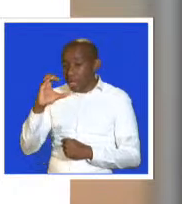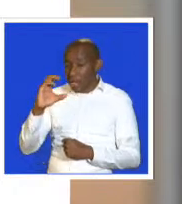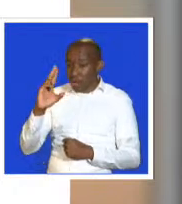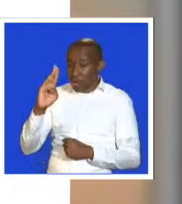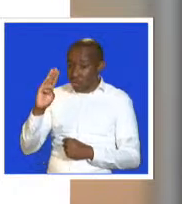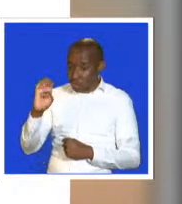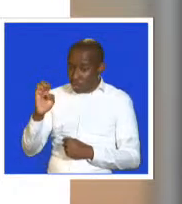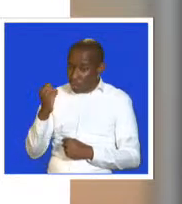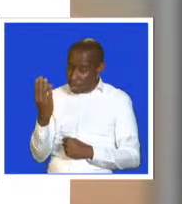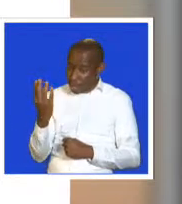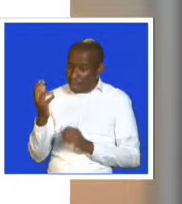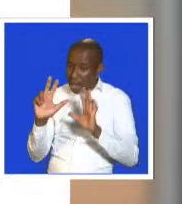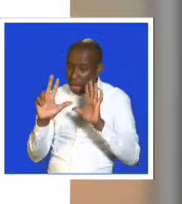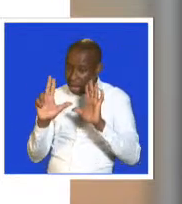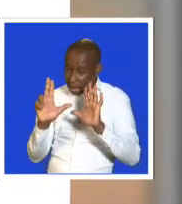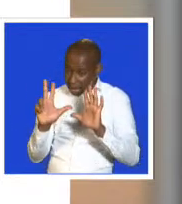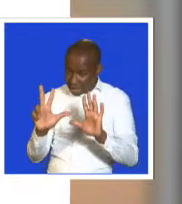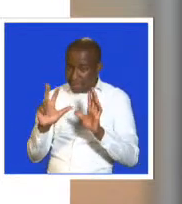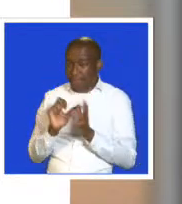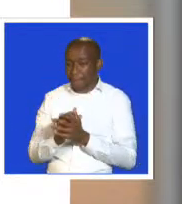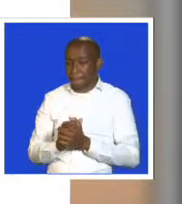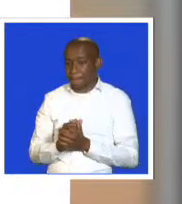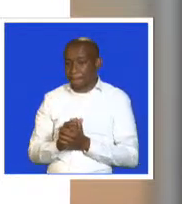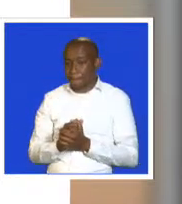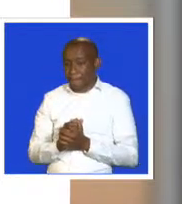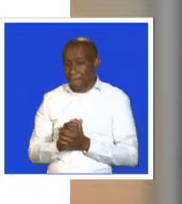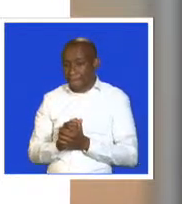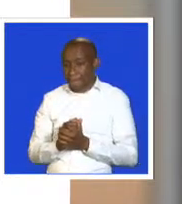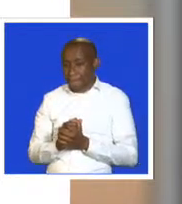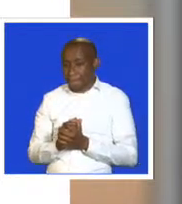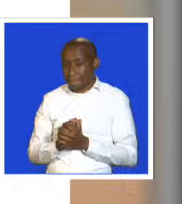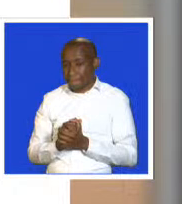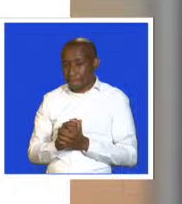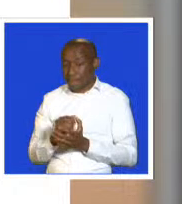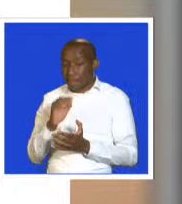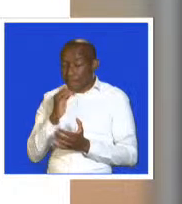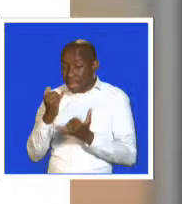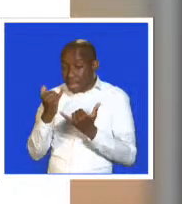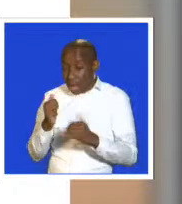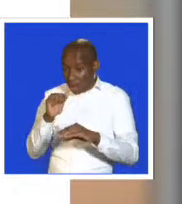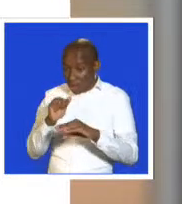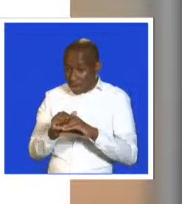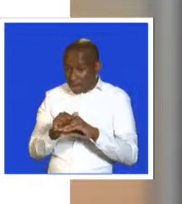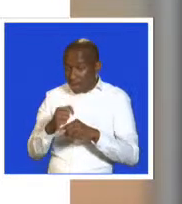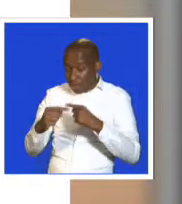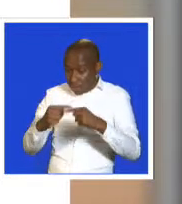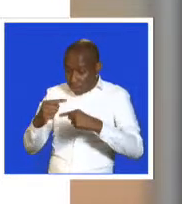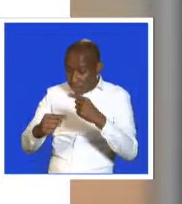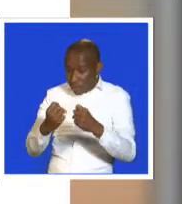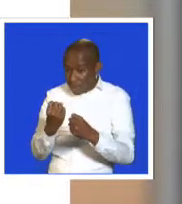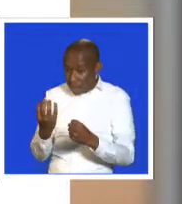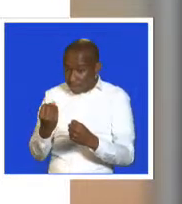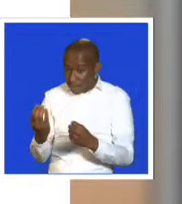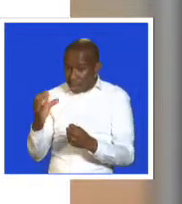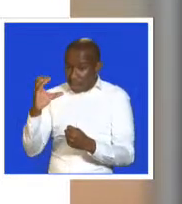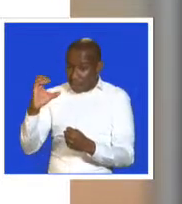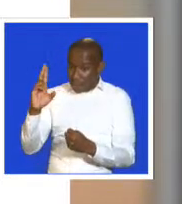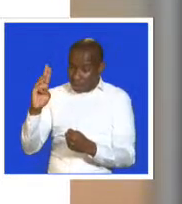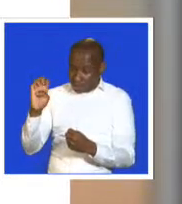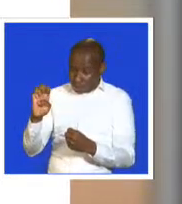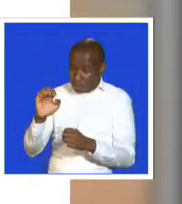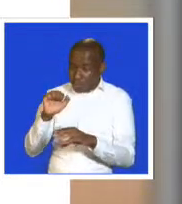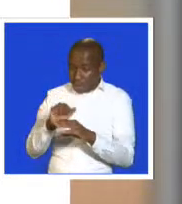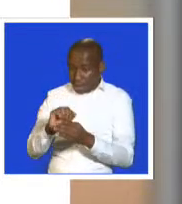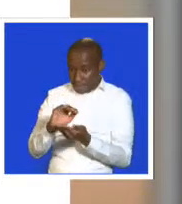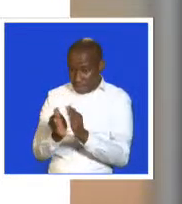is 8. We can generate such numbers, which are the cube numbers, without having to calculate